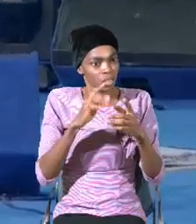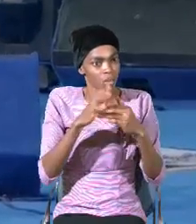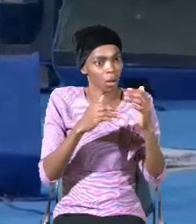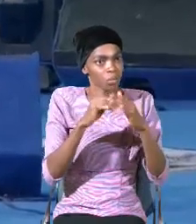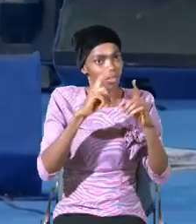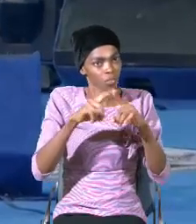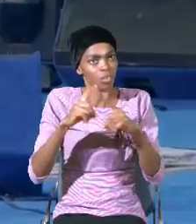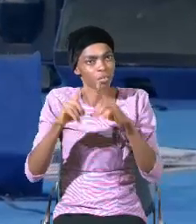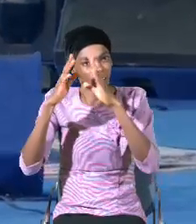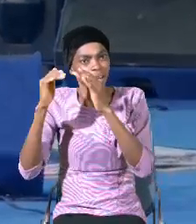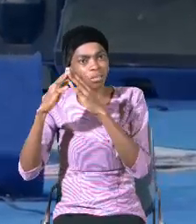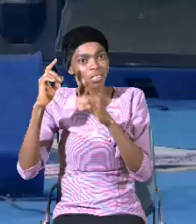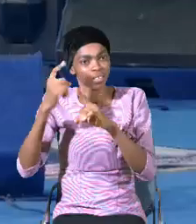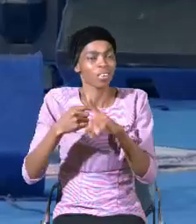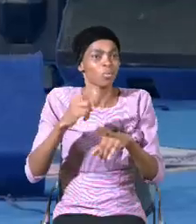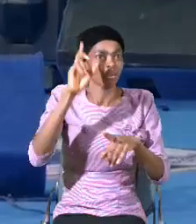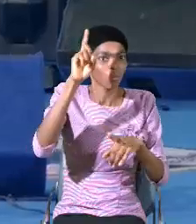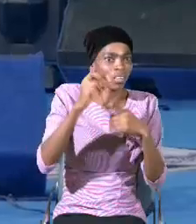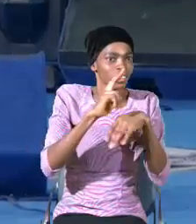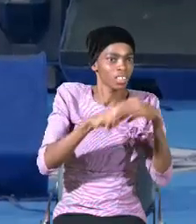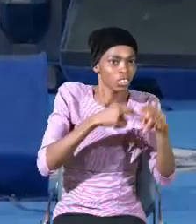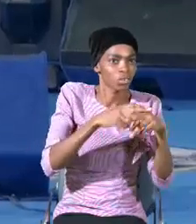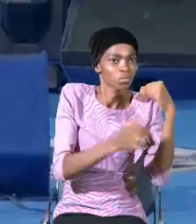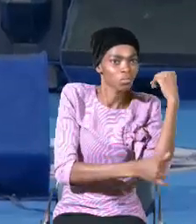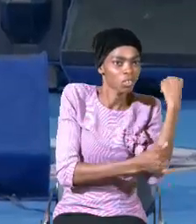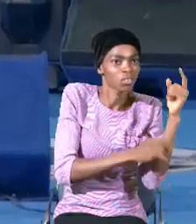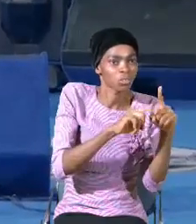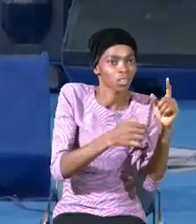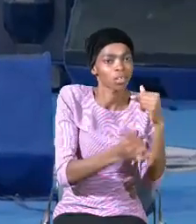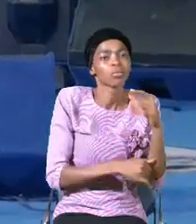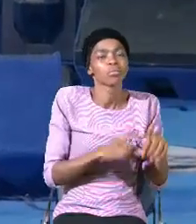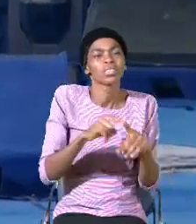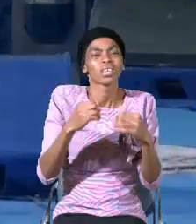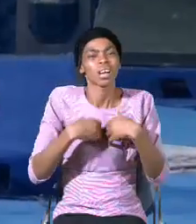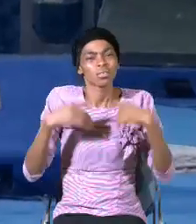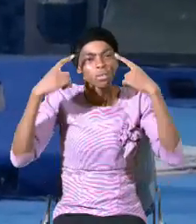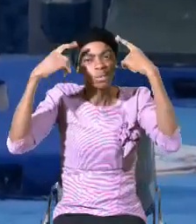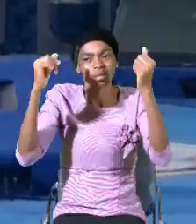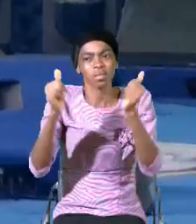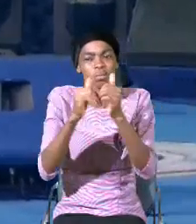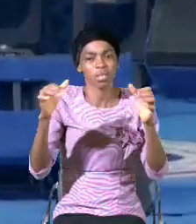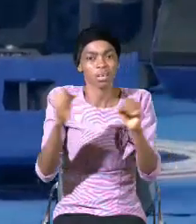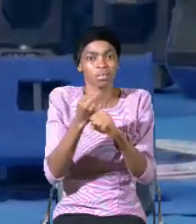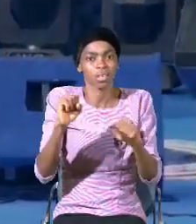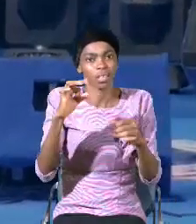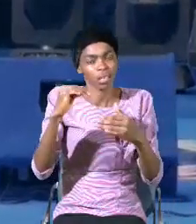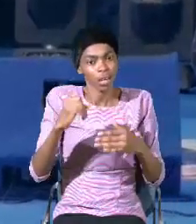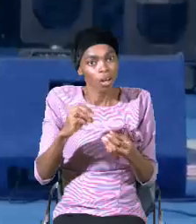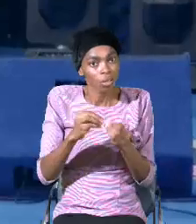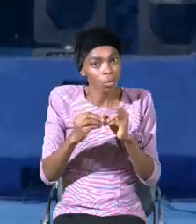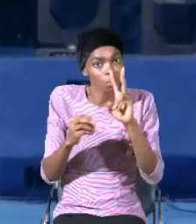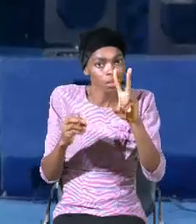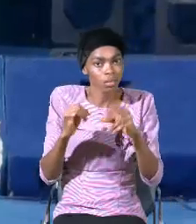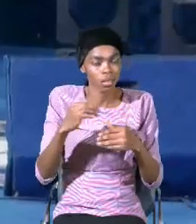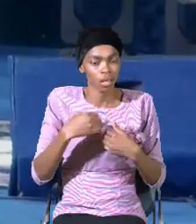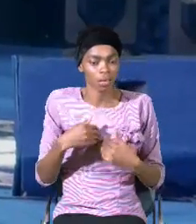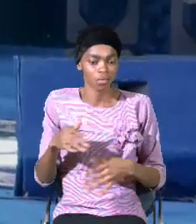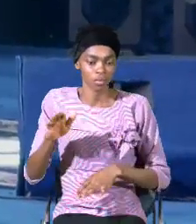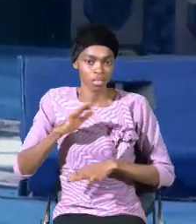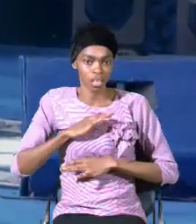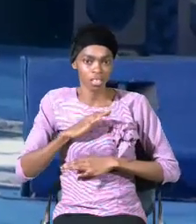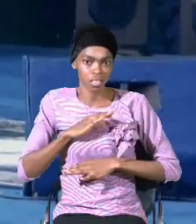nation, but they have success without salvation. Number two, satisfaction without sonship.